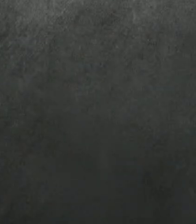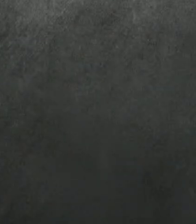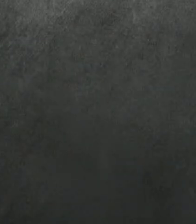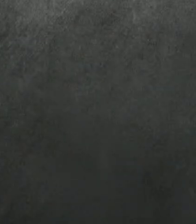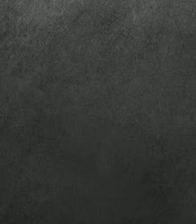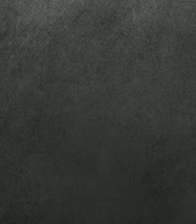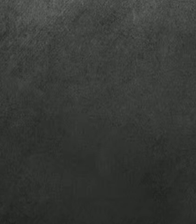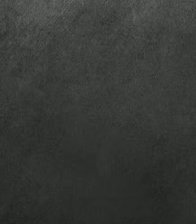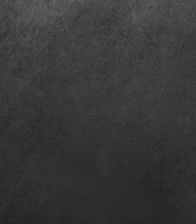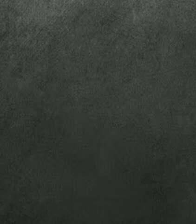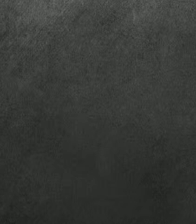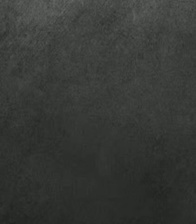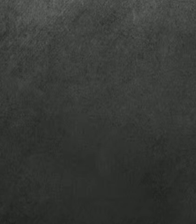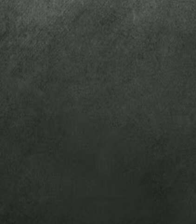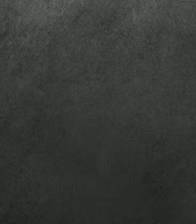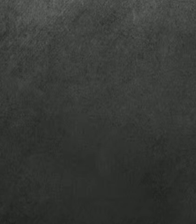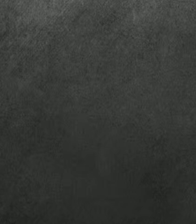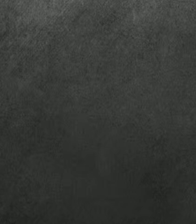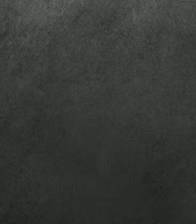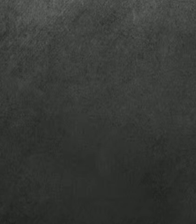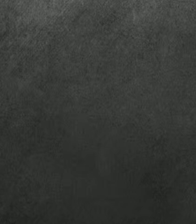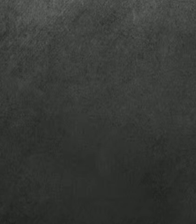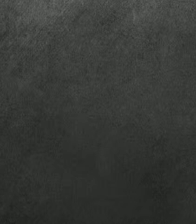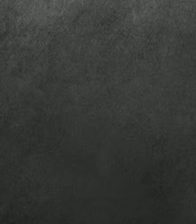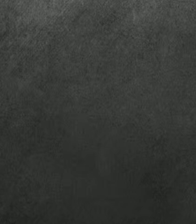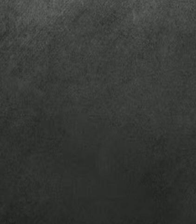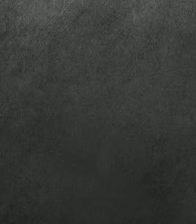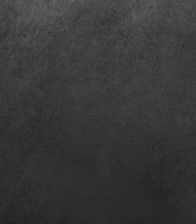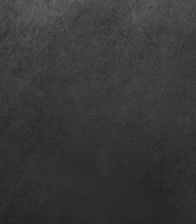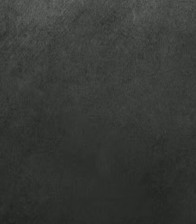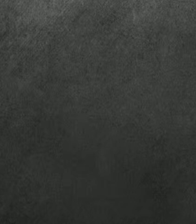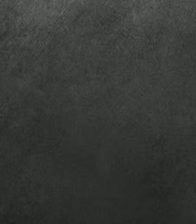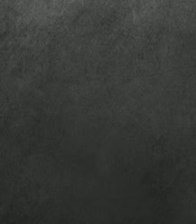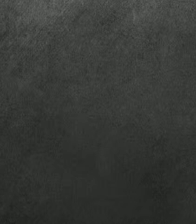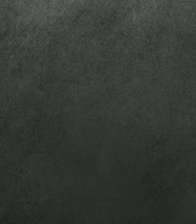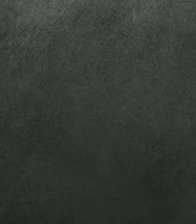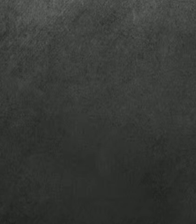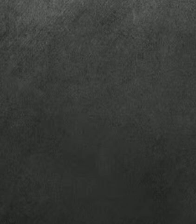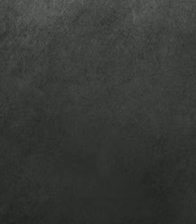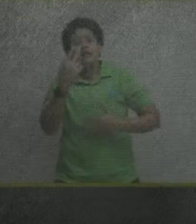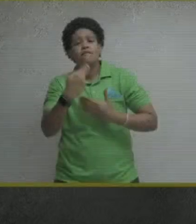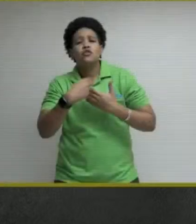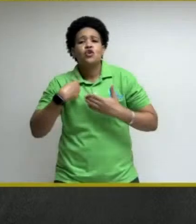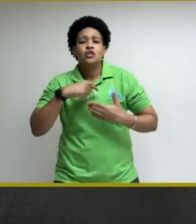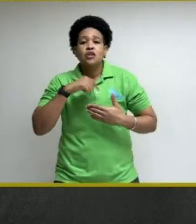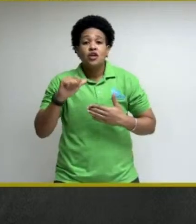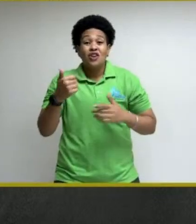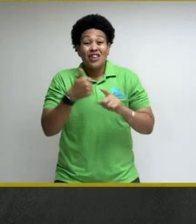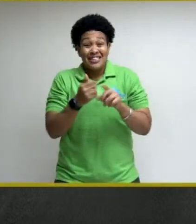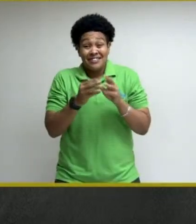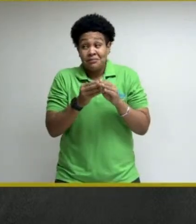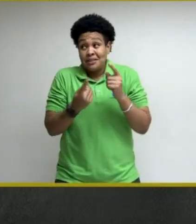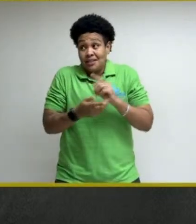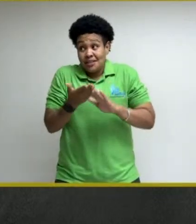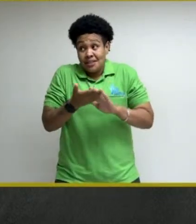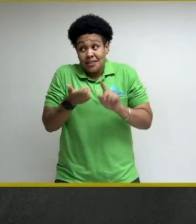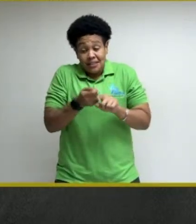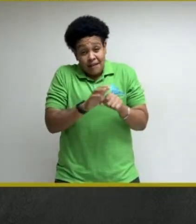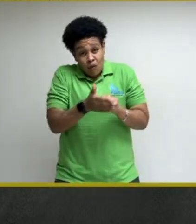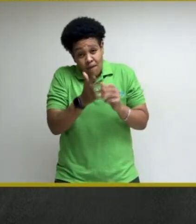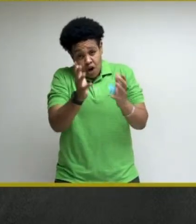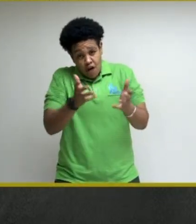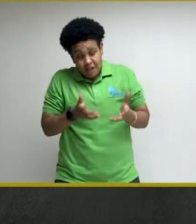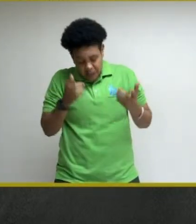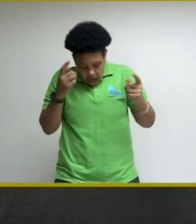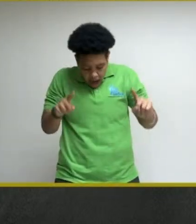Good evening, ladies and gentlemen of the press, members of the public all. Thank you for joining us for another in our series of COVID-19